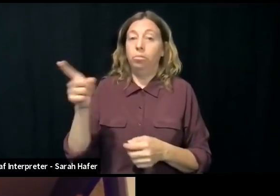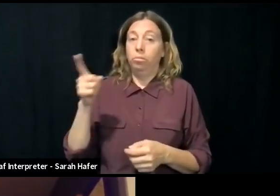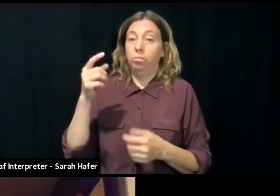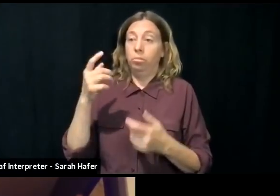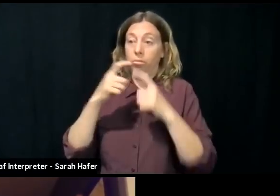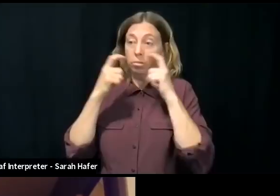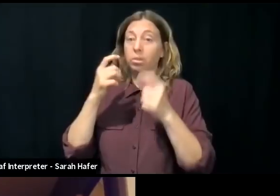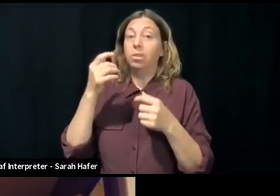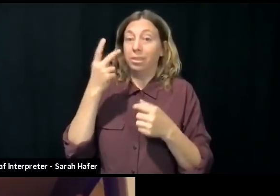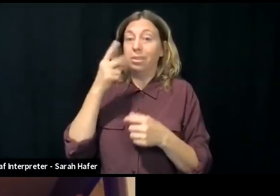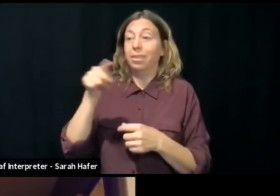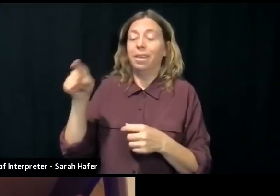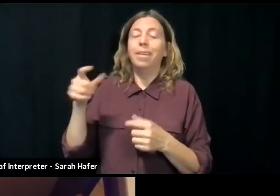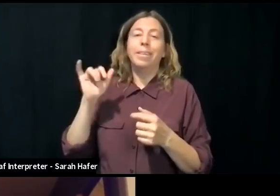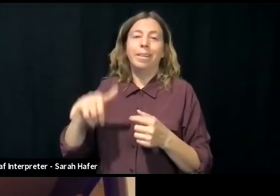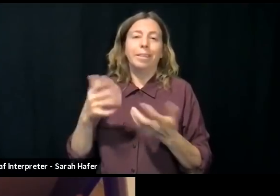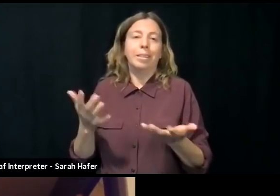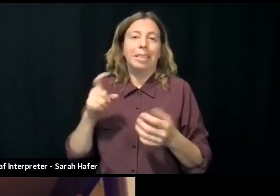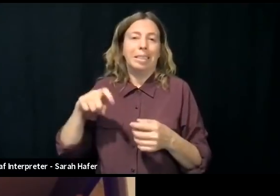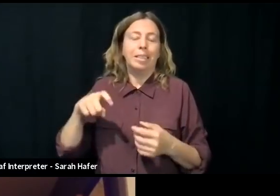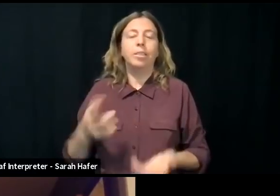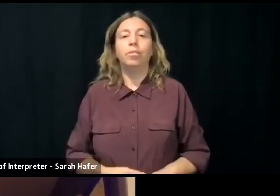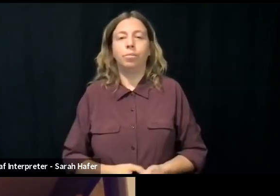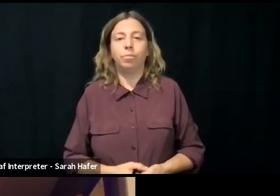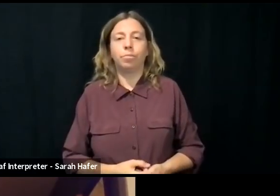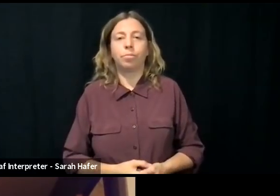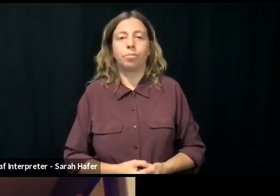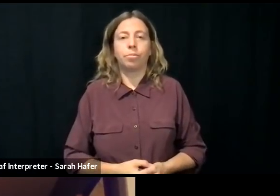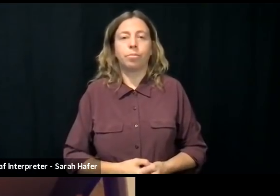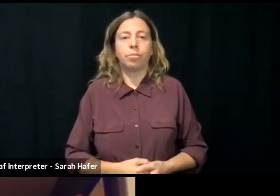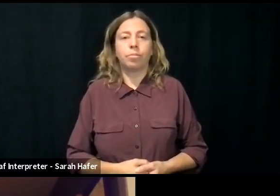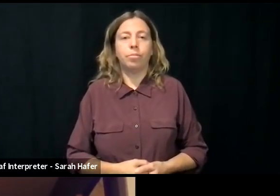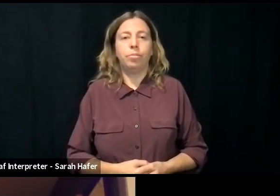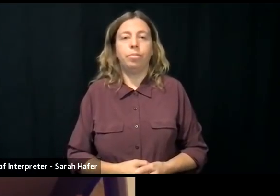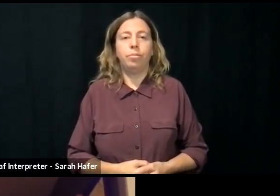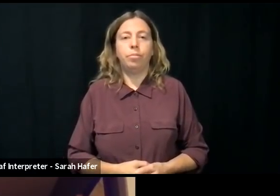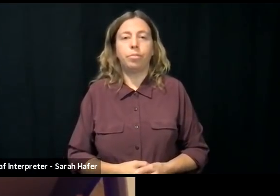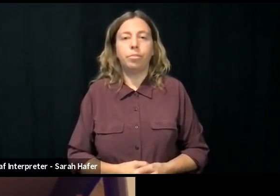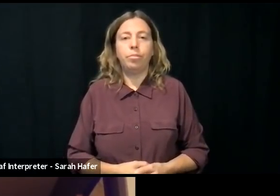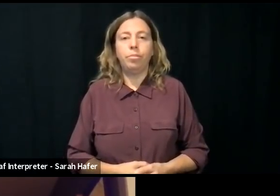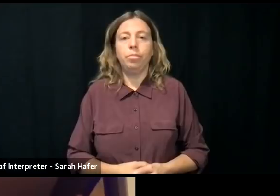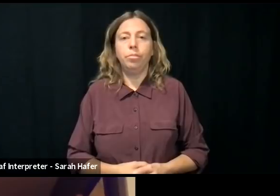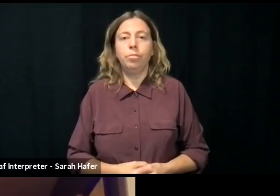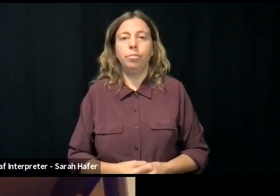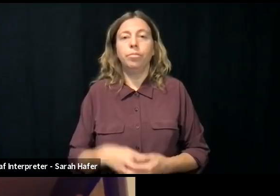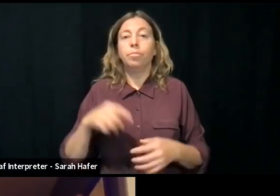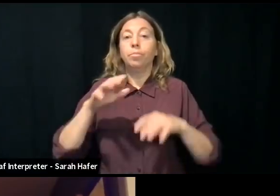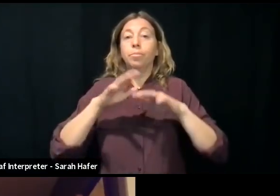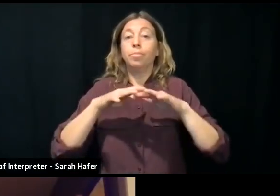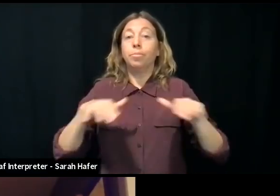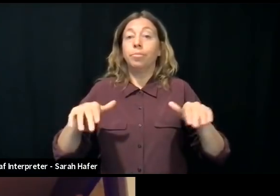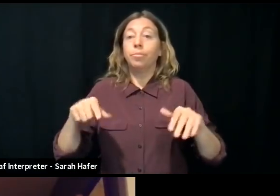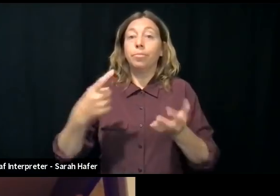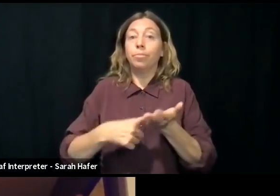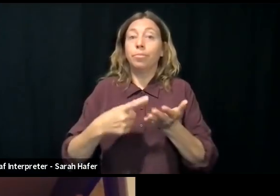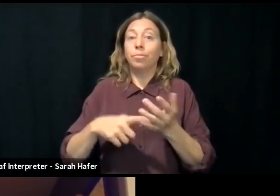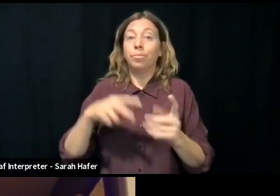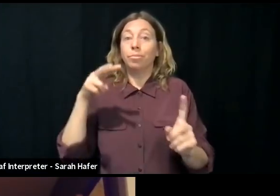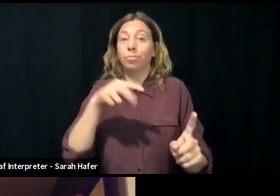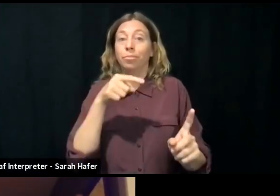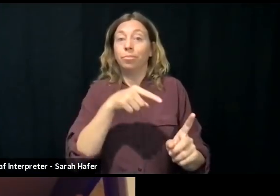Laura has a question. I noticed you hardly ever mentioned pediatric cases. Once 12 and up were eligible, you admitted that there had been several pediatric